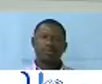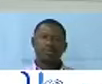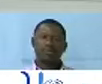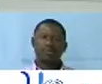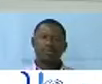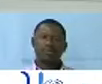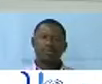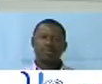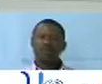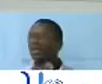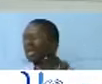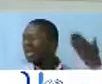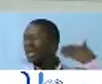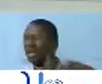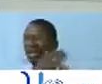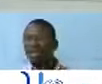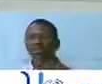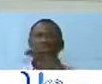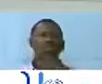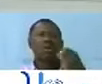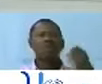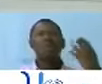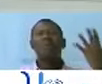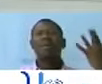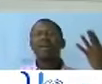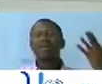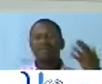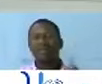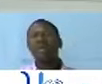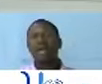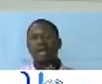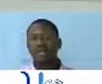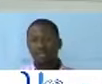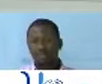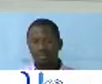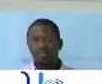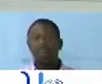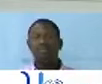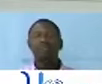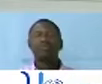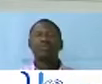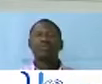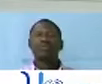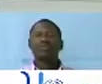in 2005 for example ci misal ci atum 2005